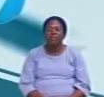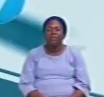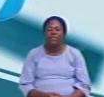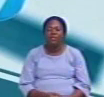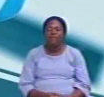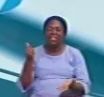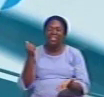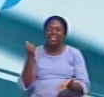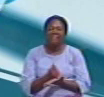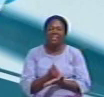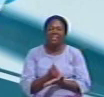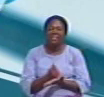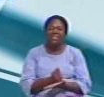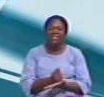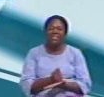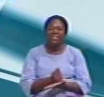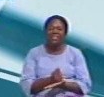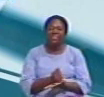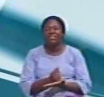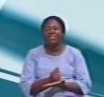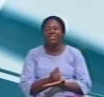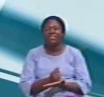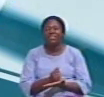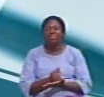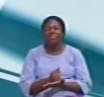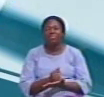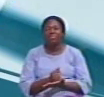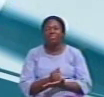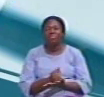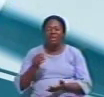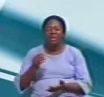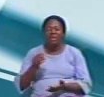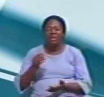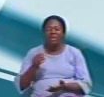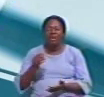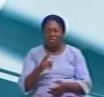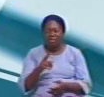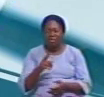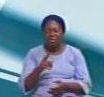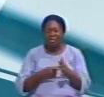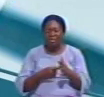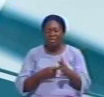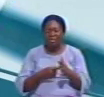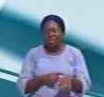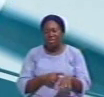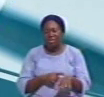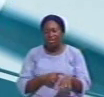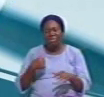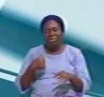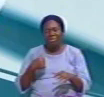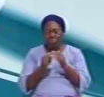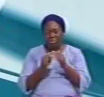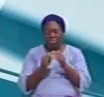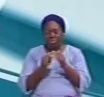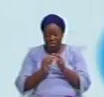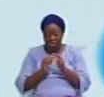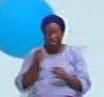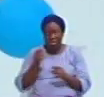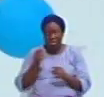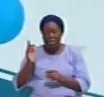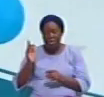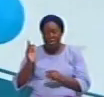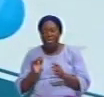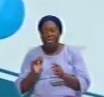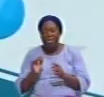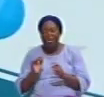Hallelujah. Amen. I welcome you to this moment and this session. We want to worship our God. This is